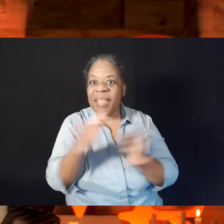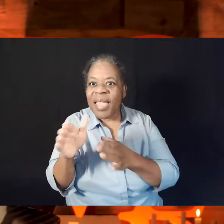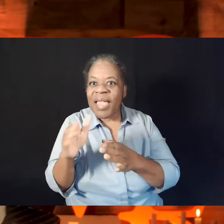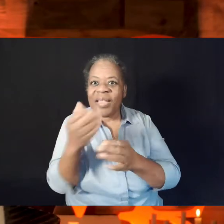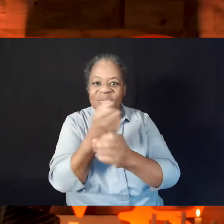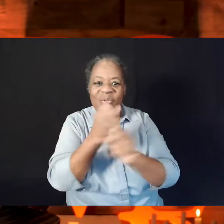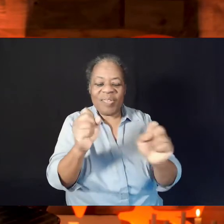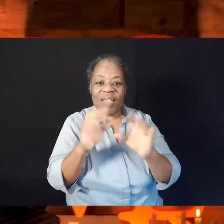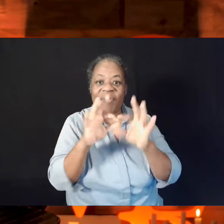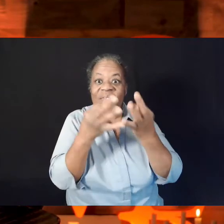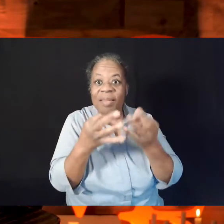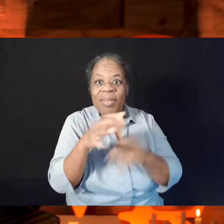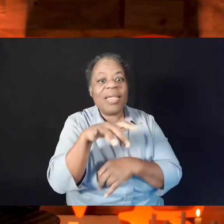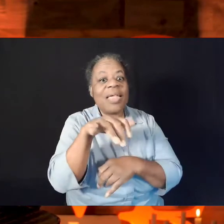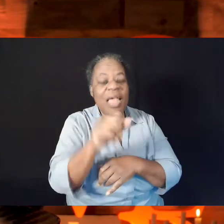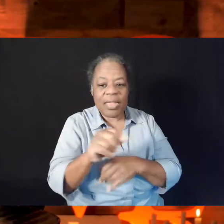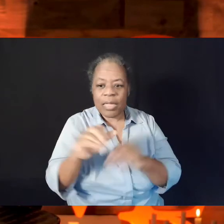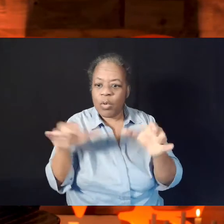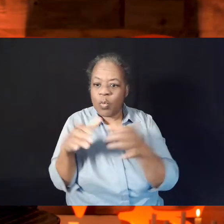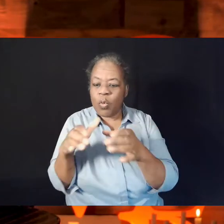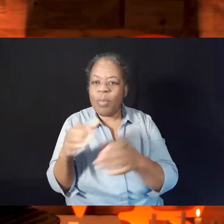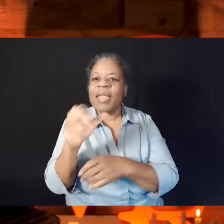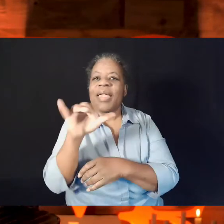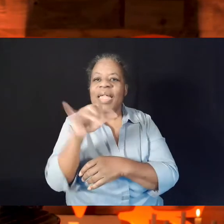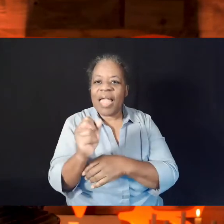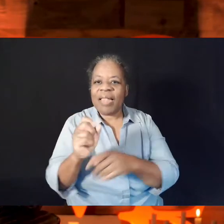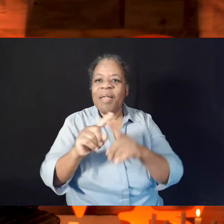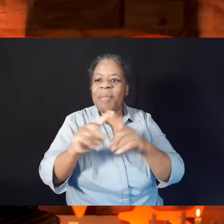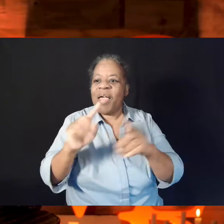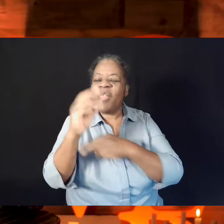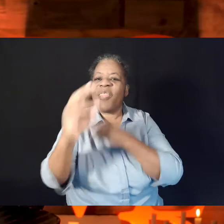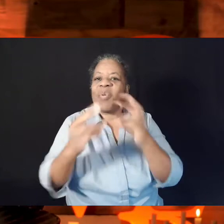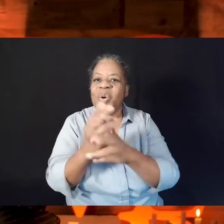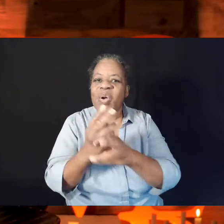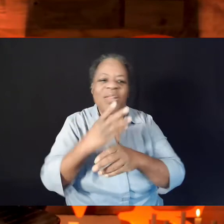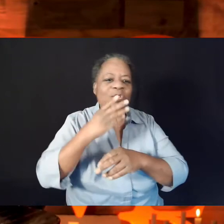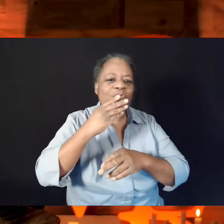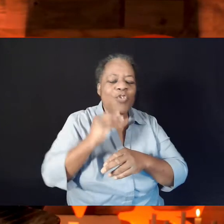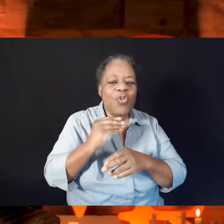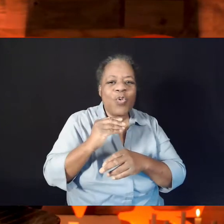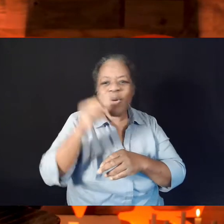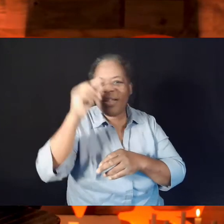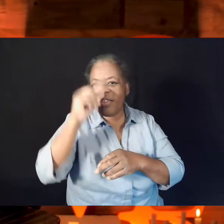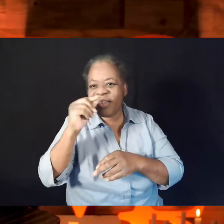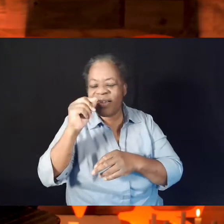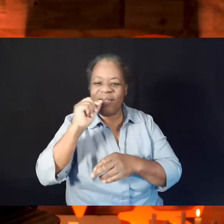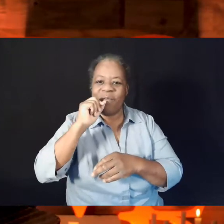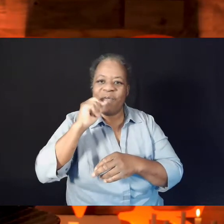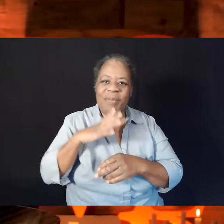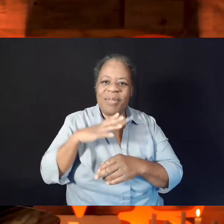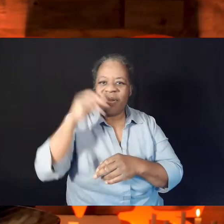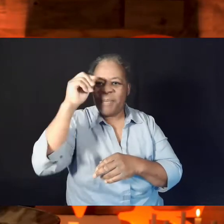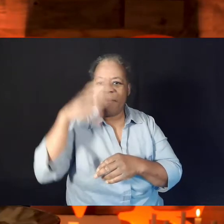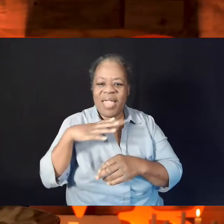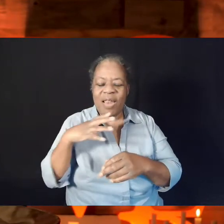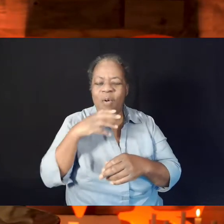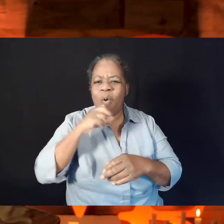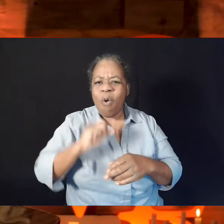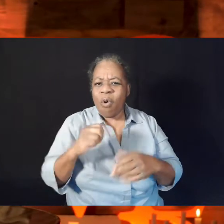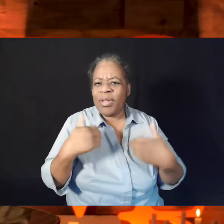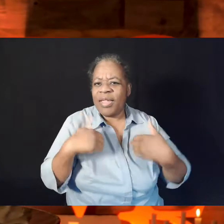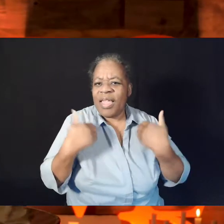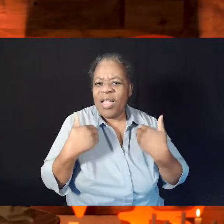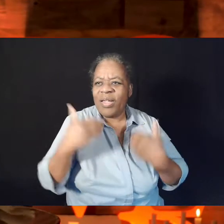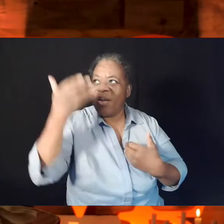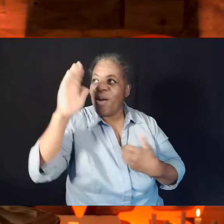certain group of people, but the world, Jew and Gentile, women and men, old and young. God's very own